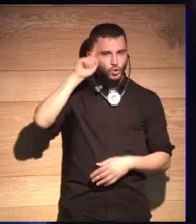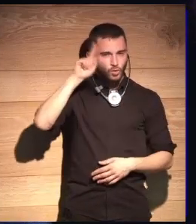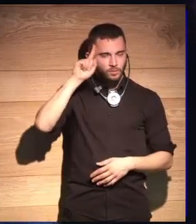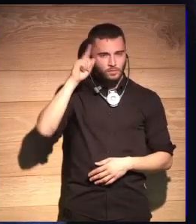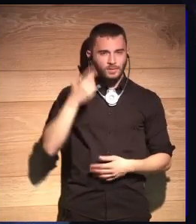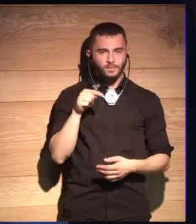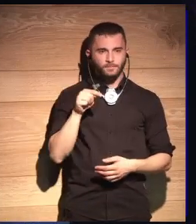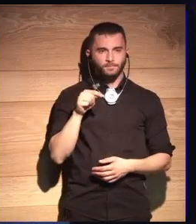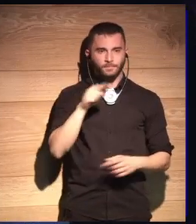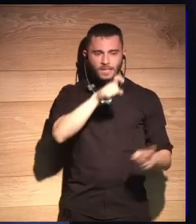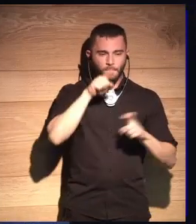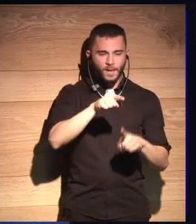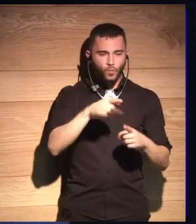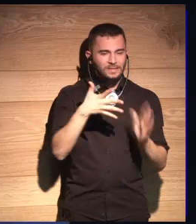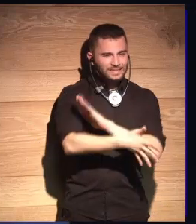towards. I mean,